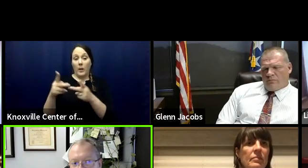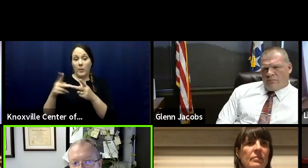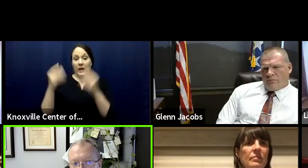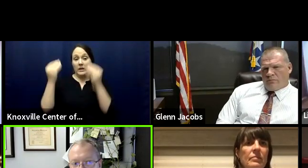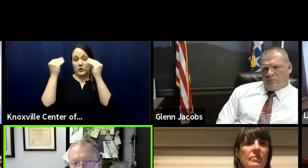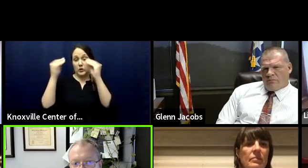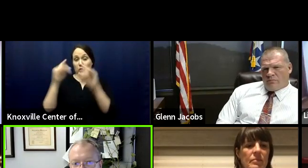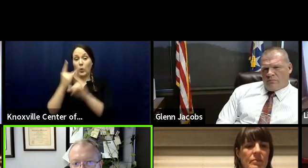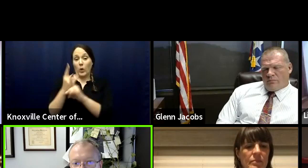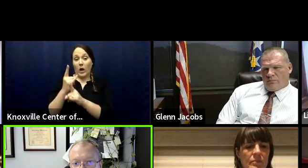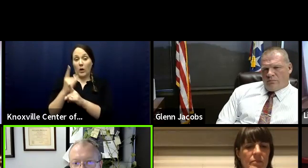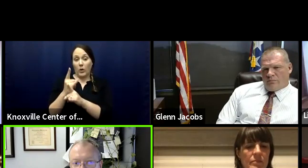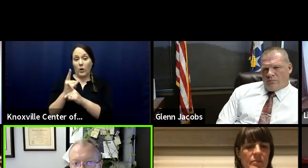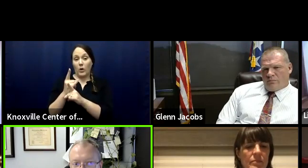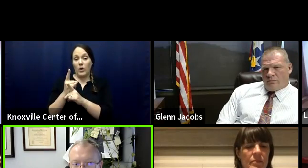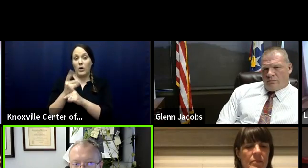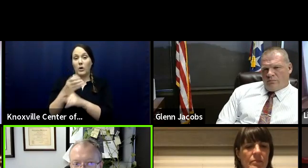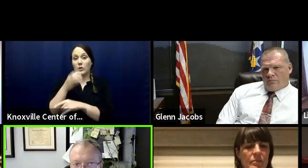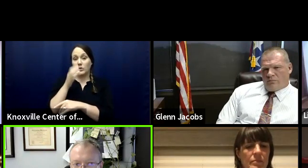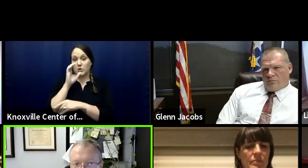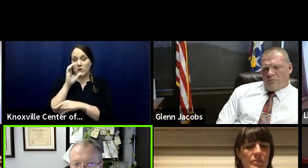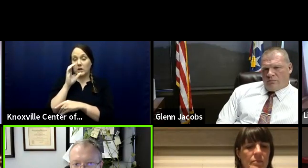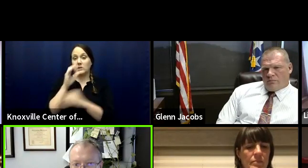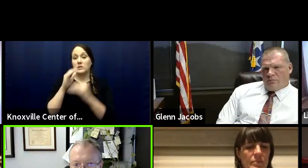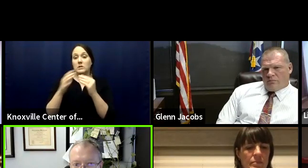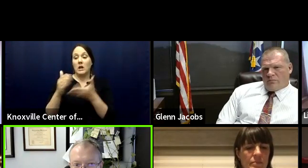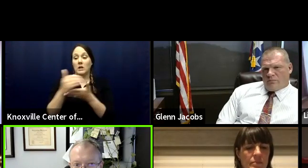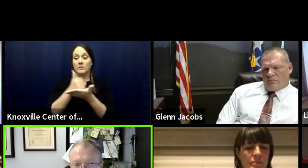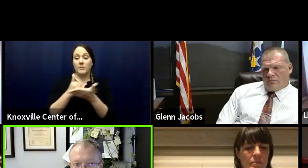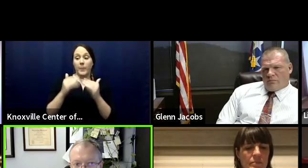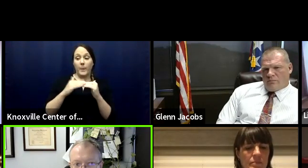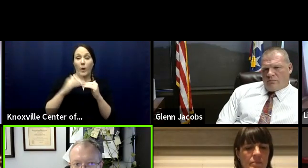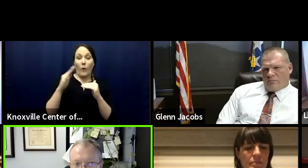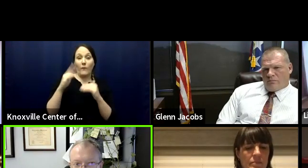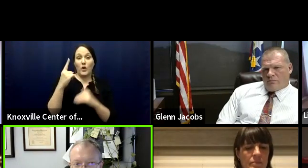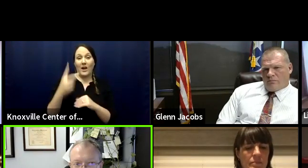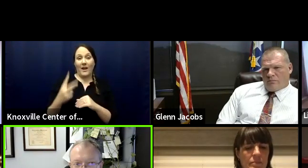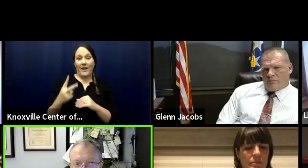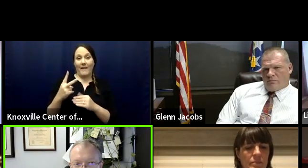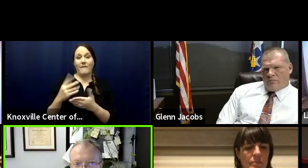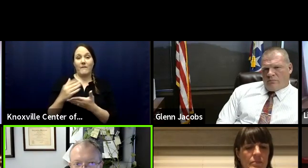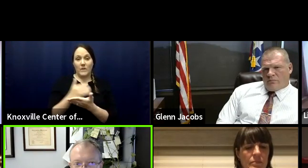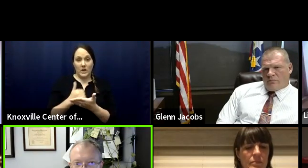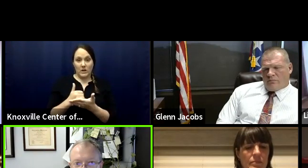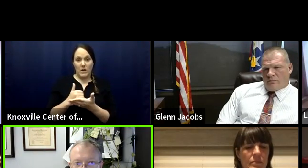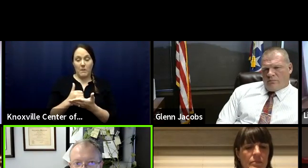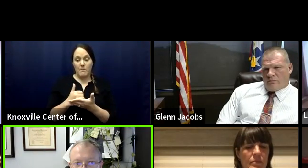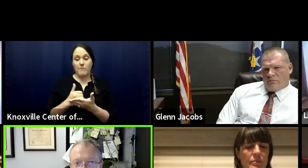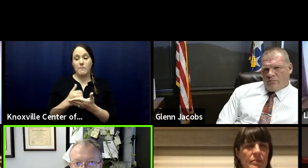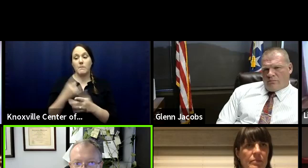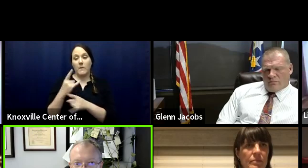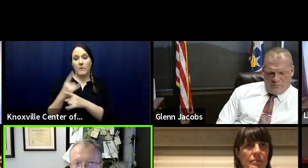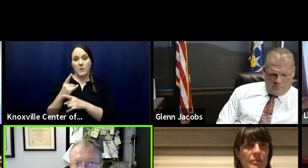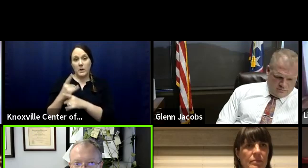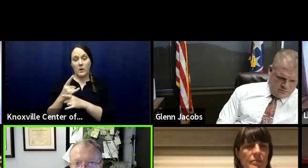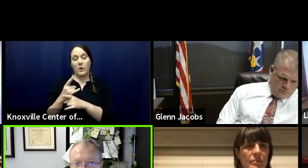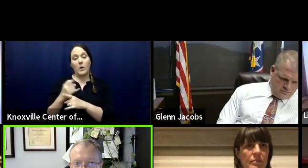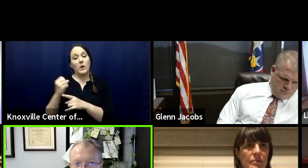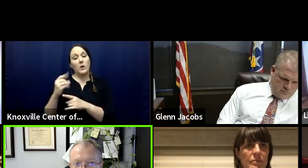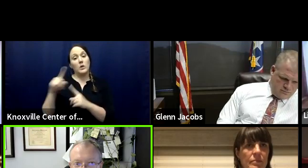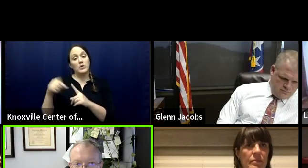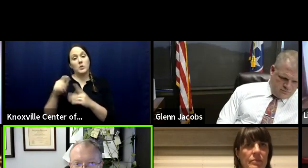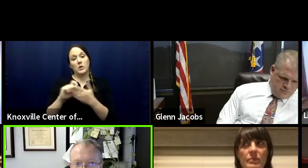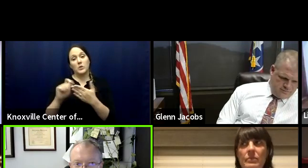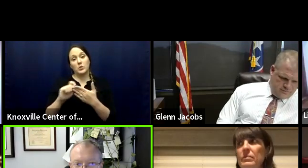beverages and derived more than half of their income from that sale. And so when we were rewriting this